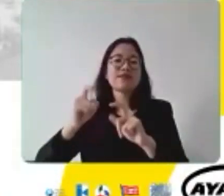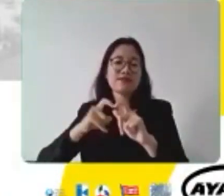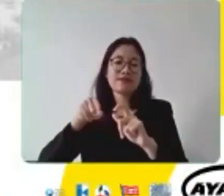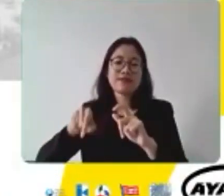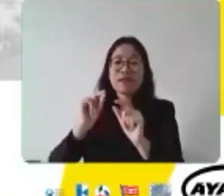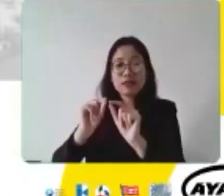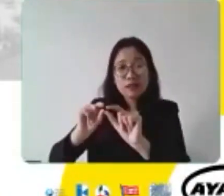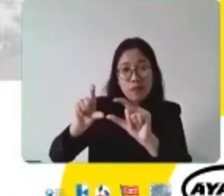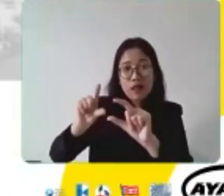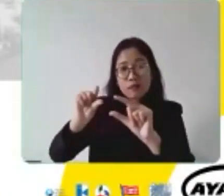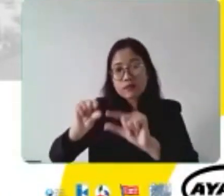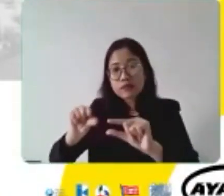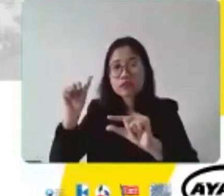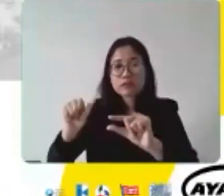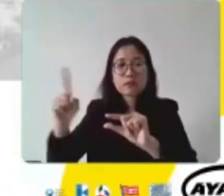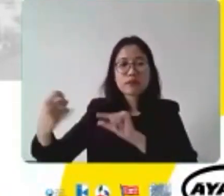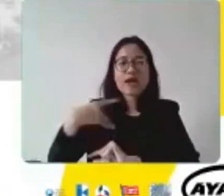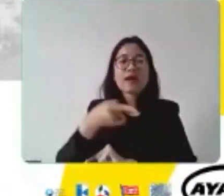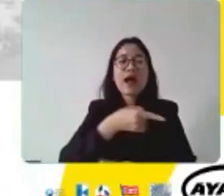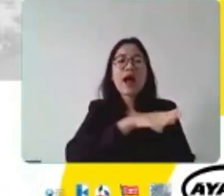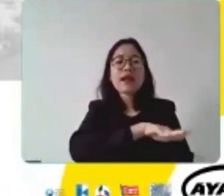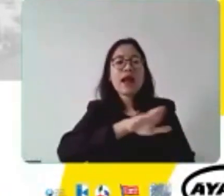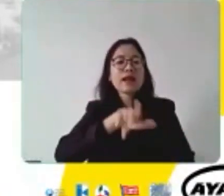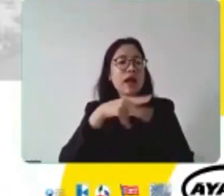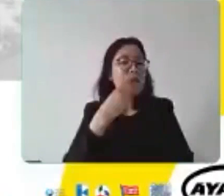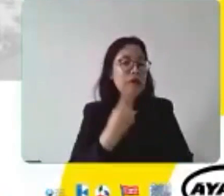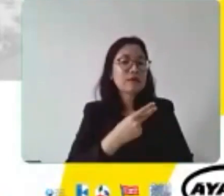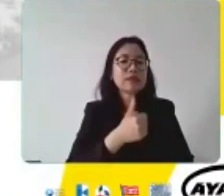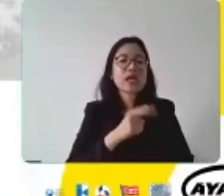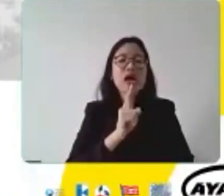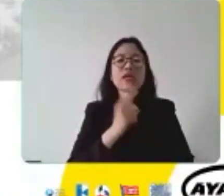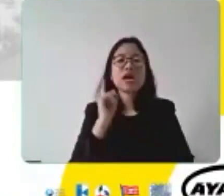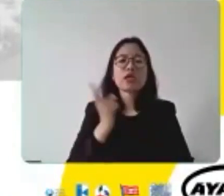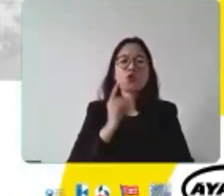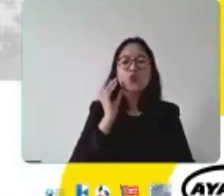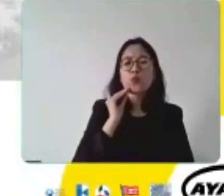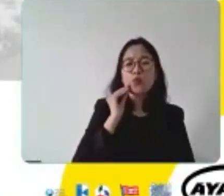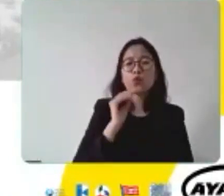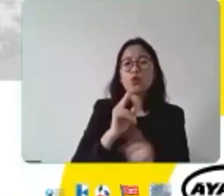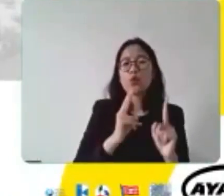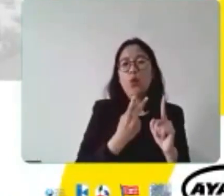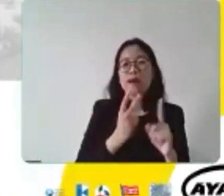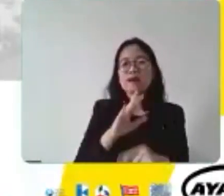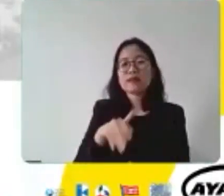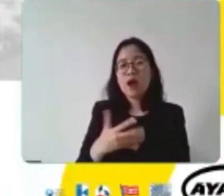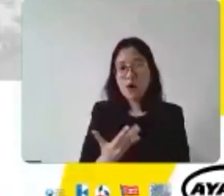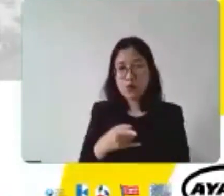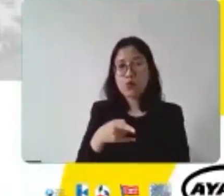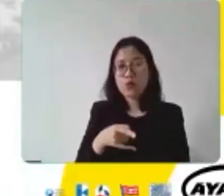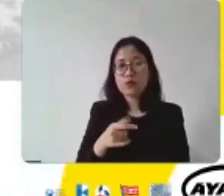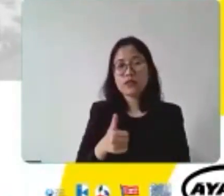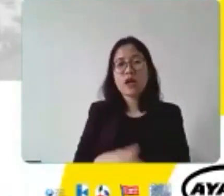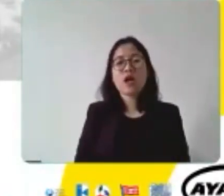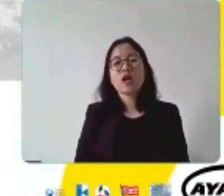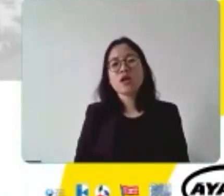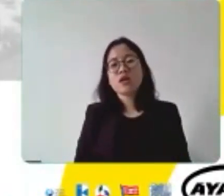So children 12 years of age were showing increased in the intima media thickness, which means